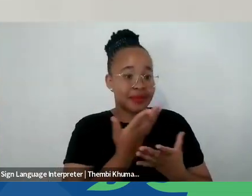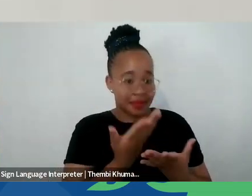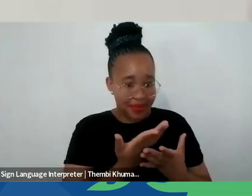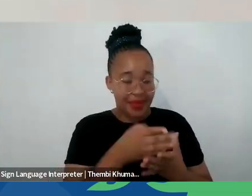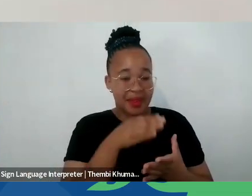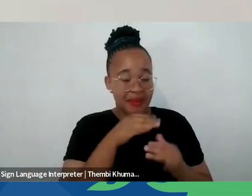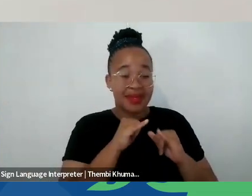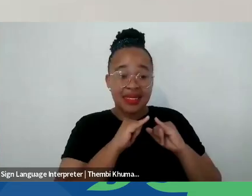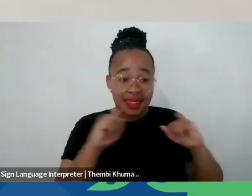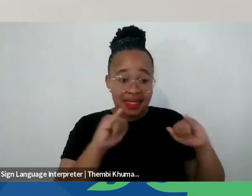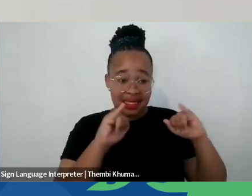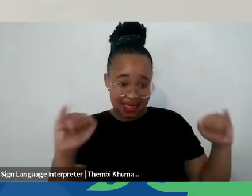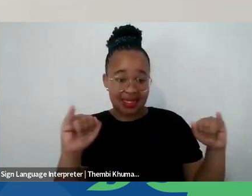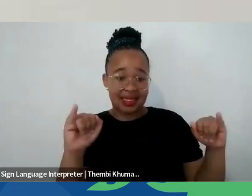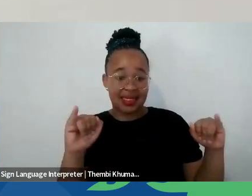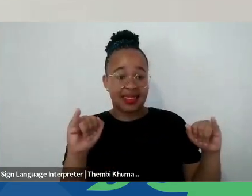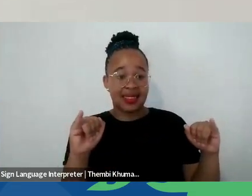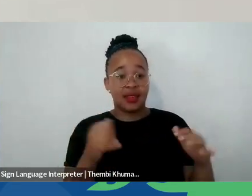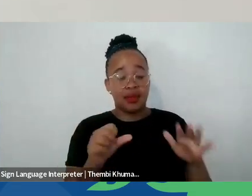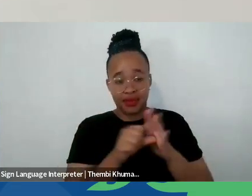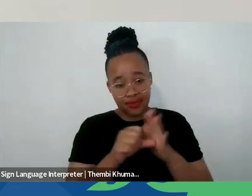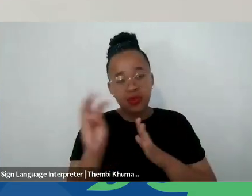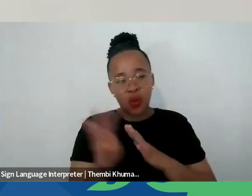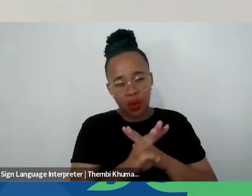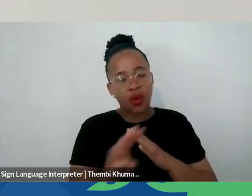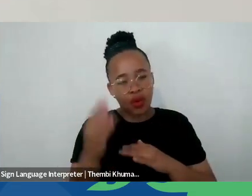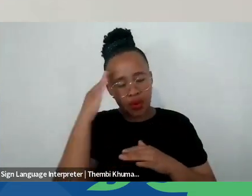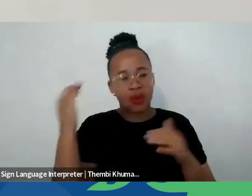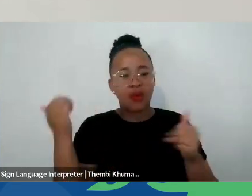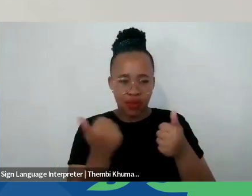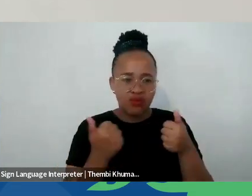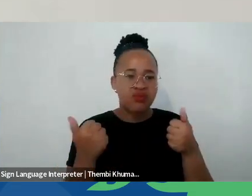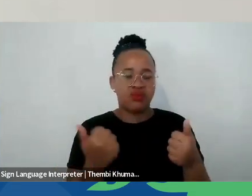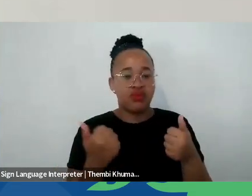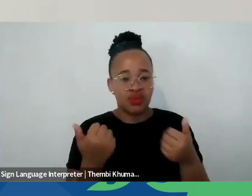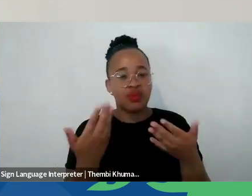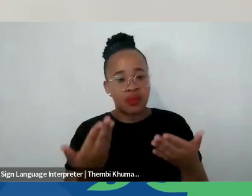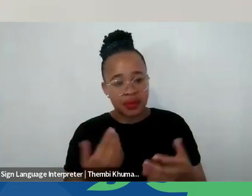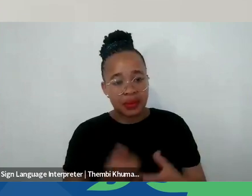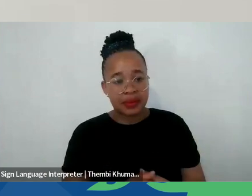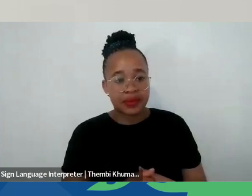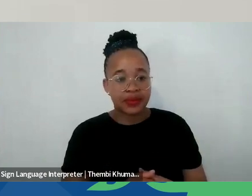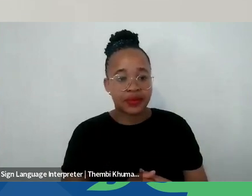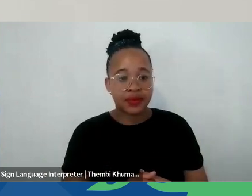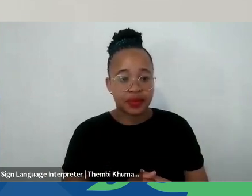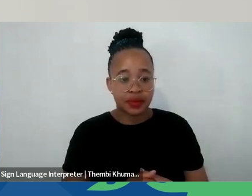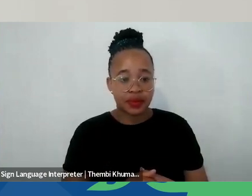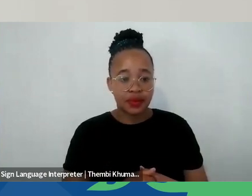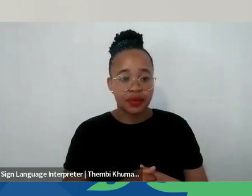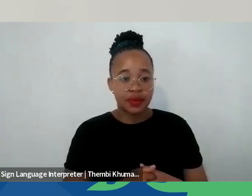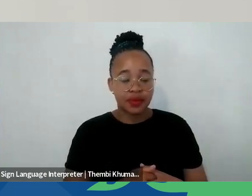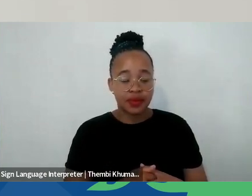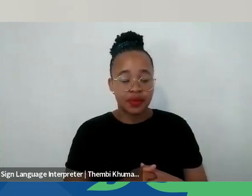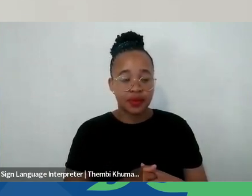increases further. So it's also sort of using all of that in combination. And